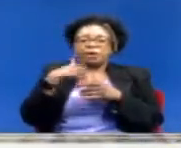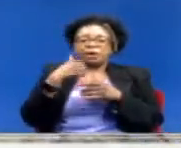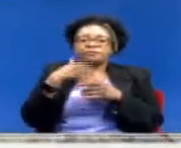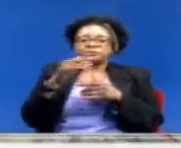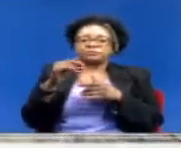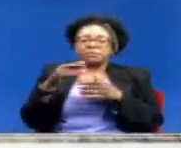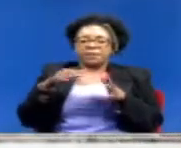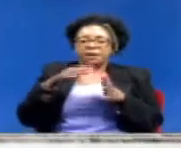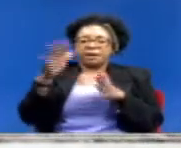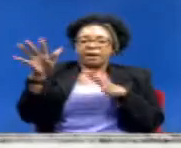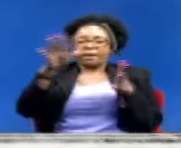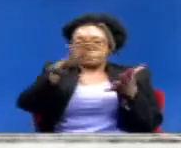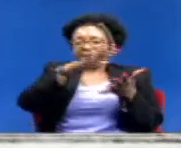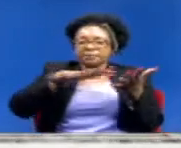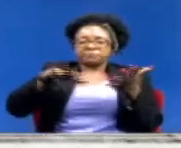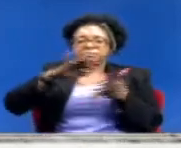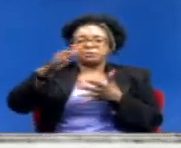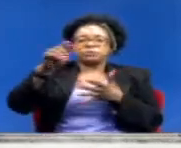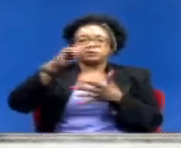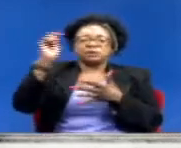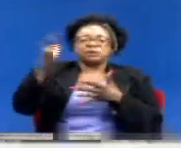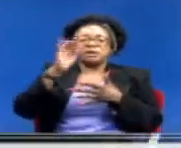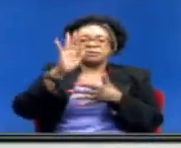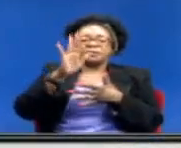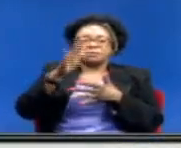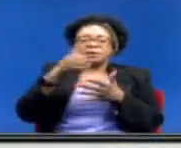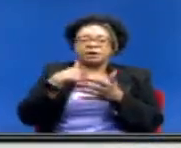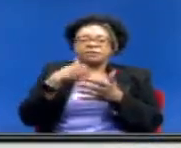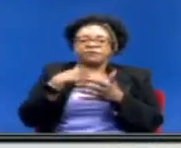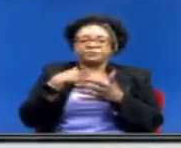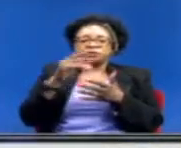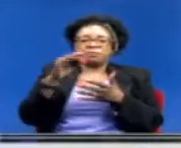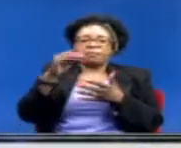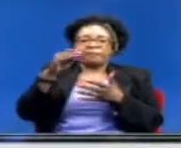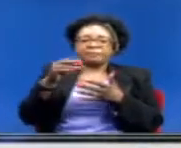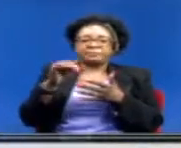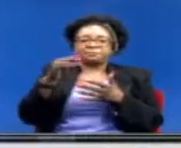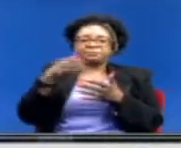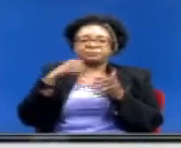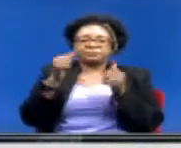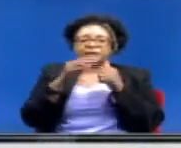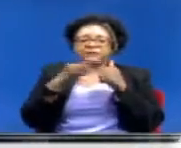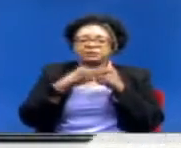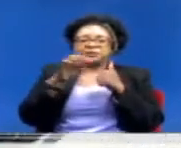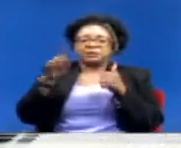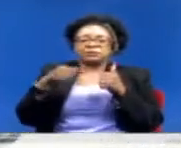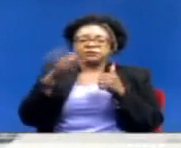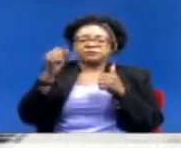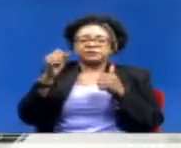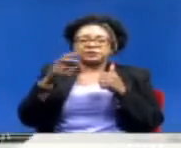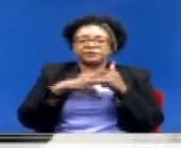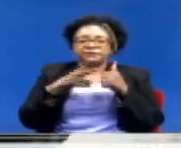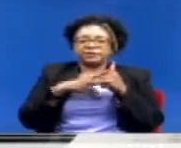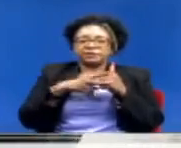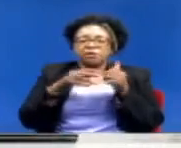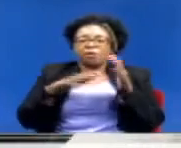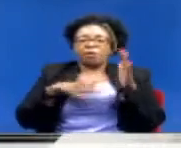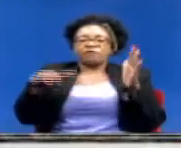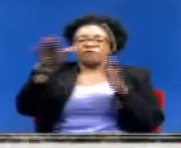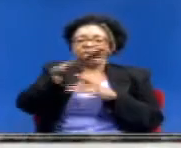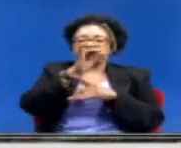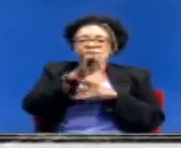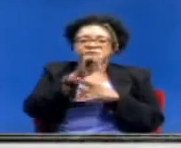around Mount Kenya. The athletes leaped from a tropic air chopper at an altitude of 18,057 feet over the Batian Peak,